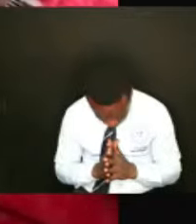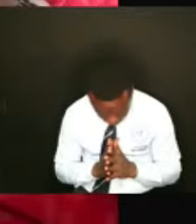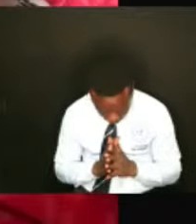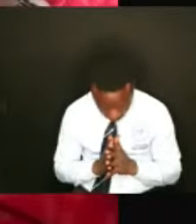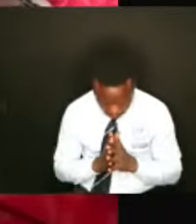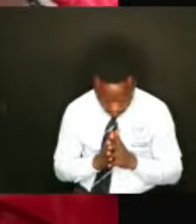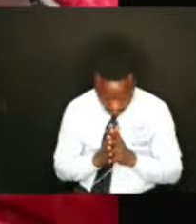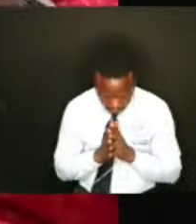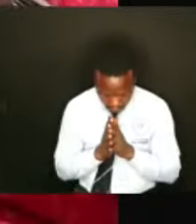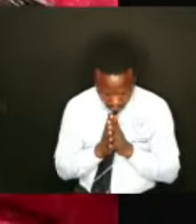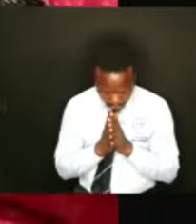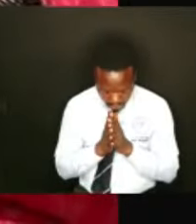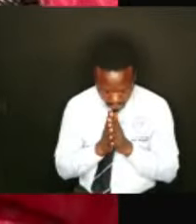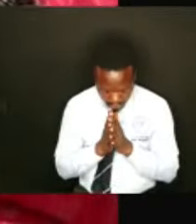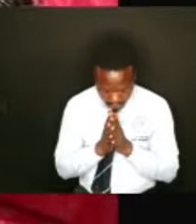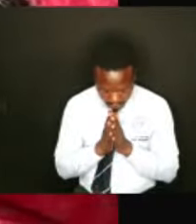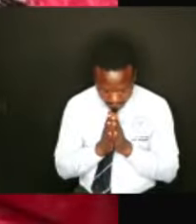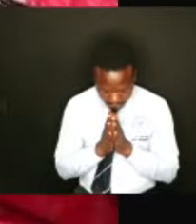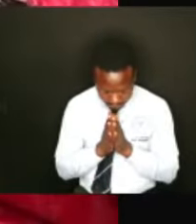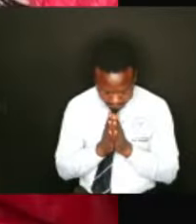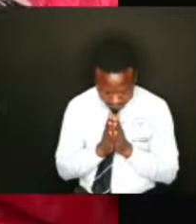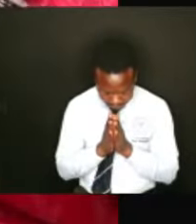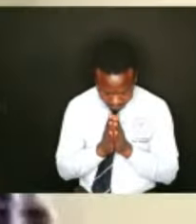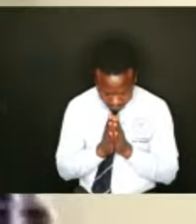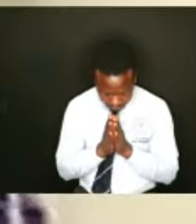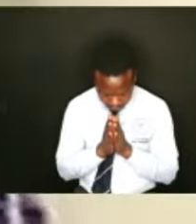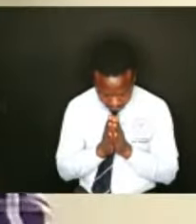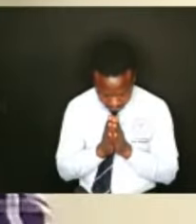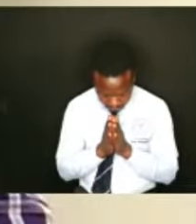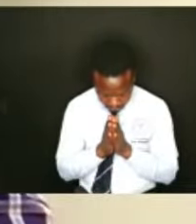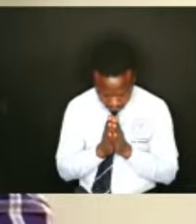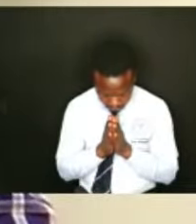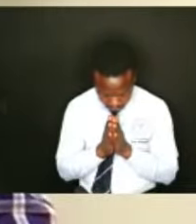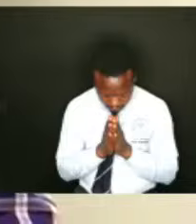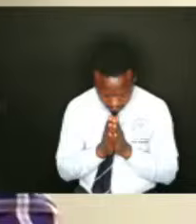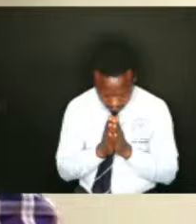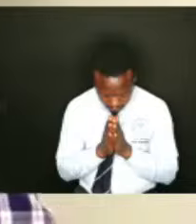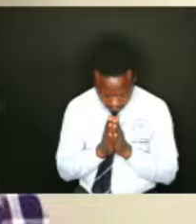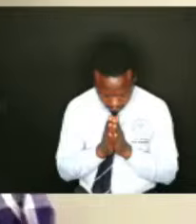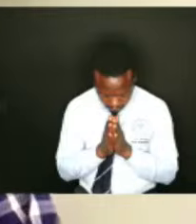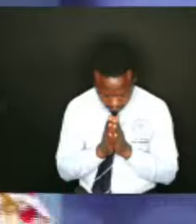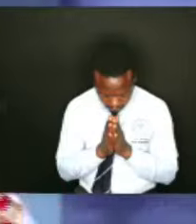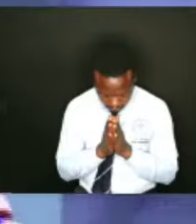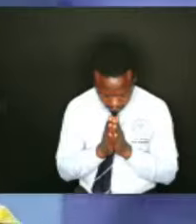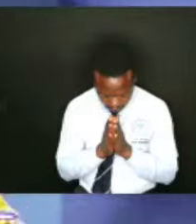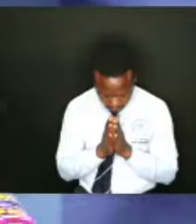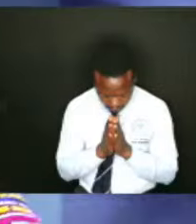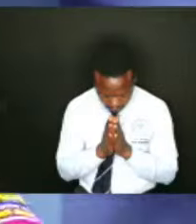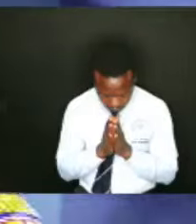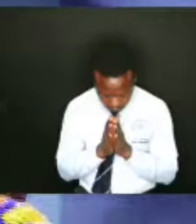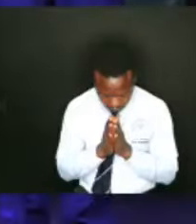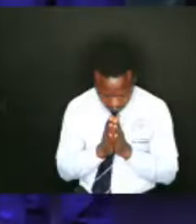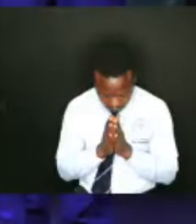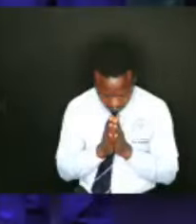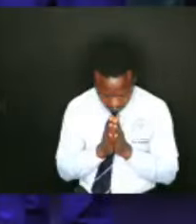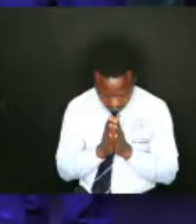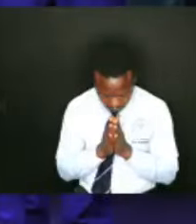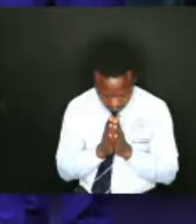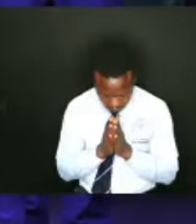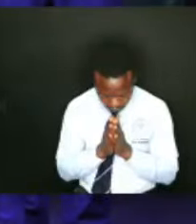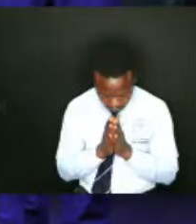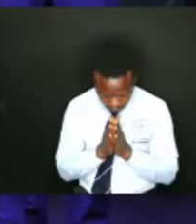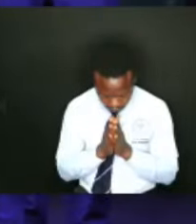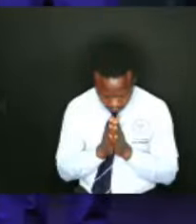of Satan. Help us, O Lord. Make a living hand of goodness. Mahapo,